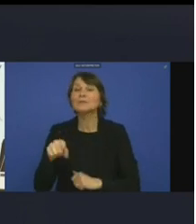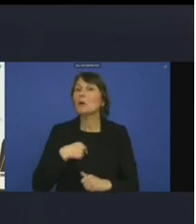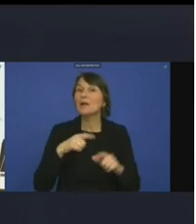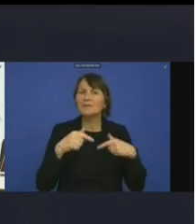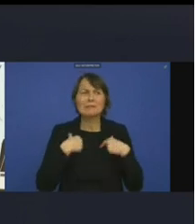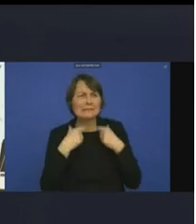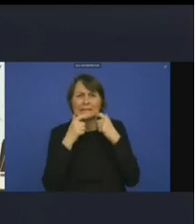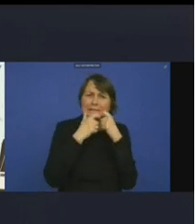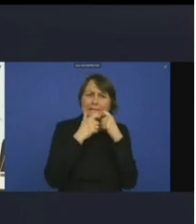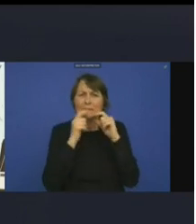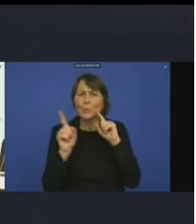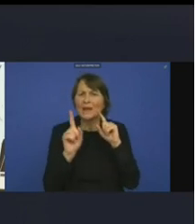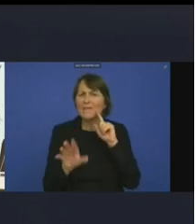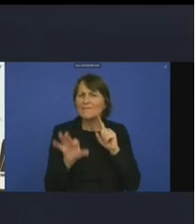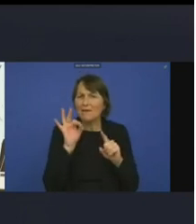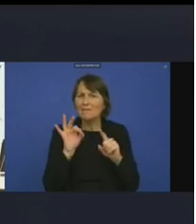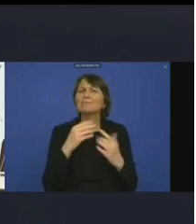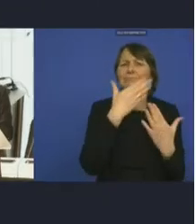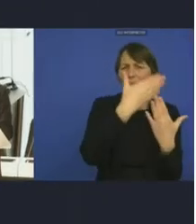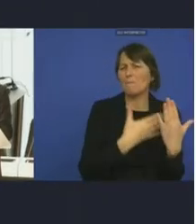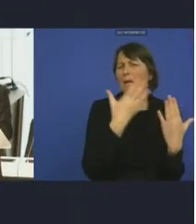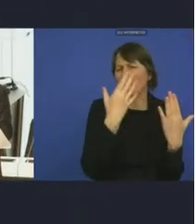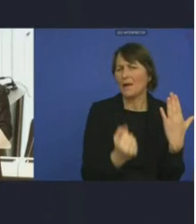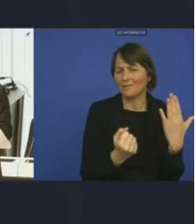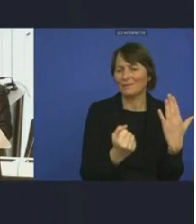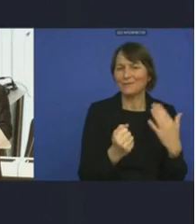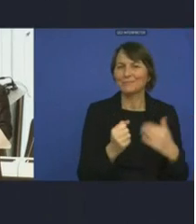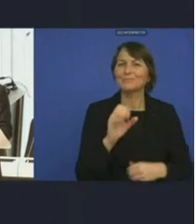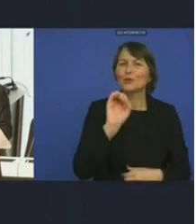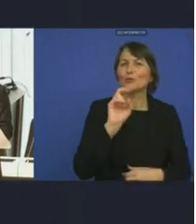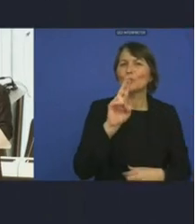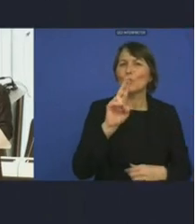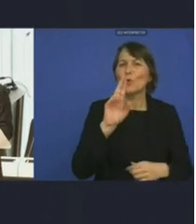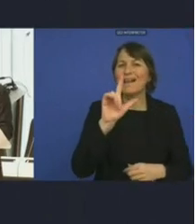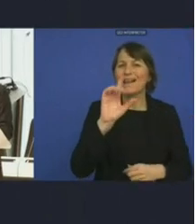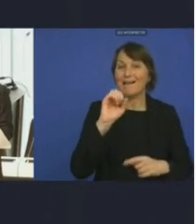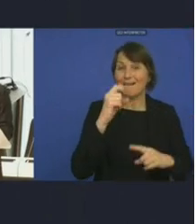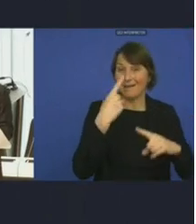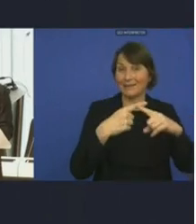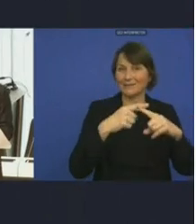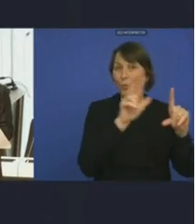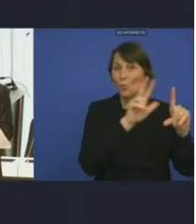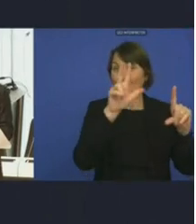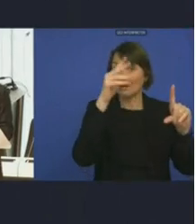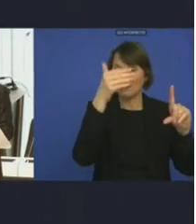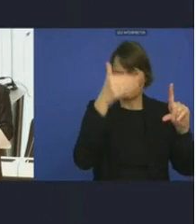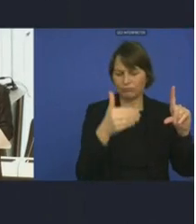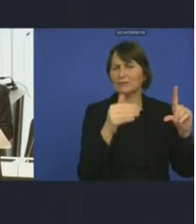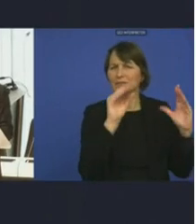internet. It is present on our Eurlex. And you can find more information